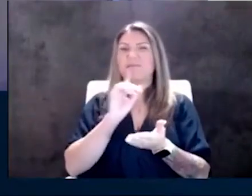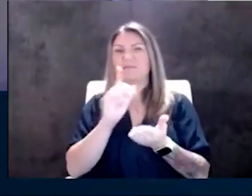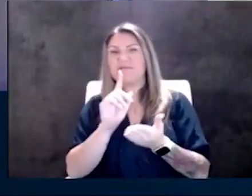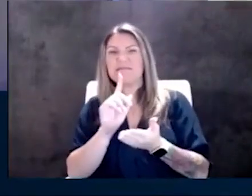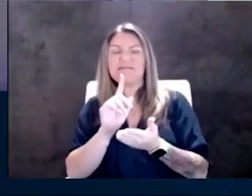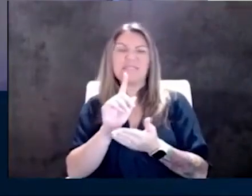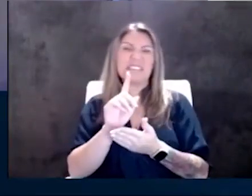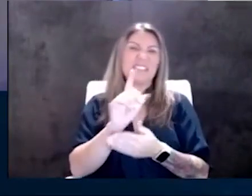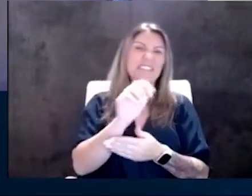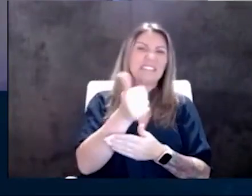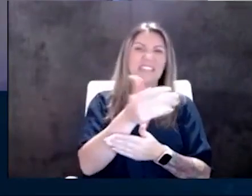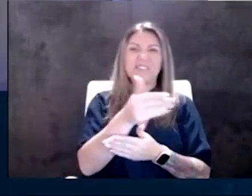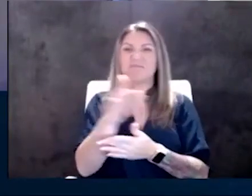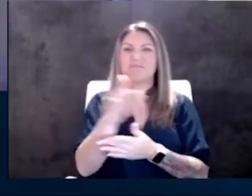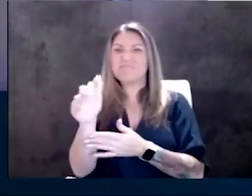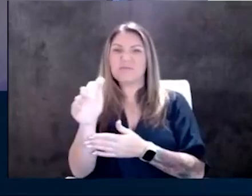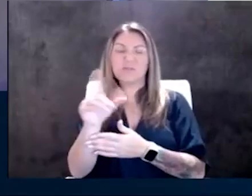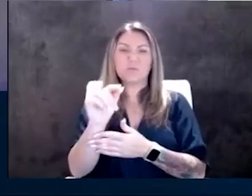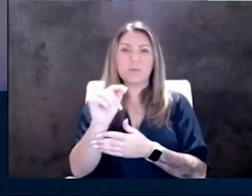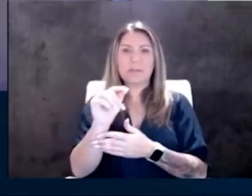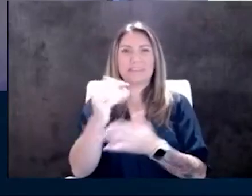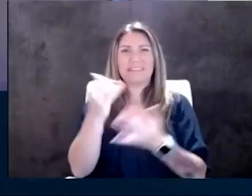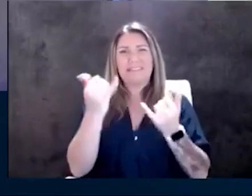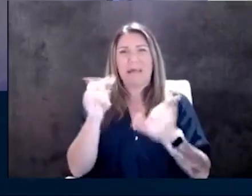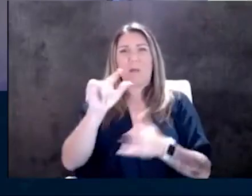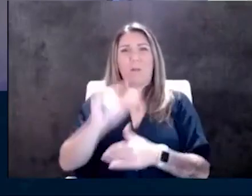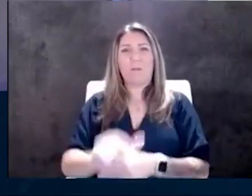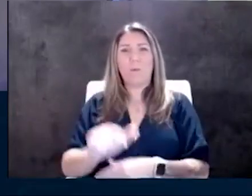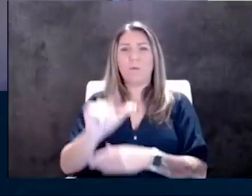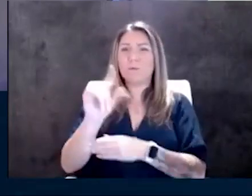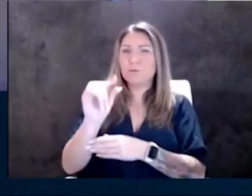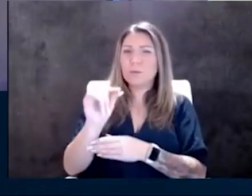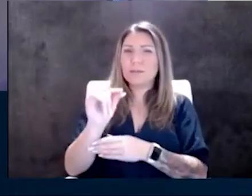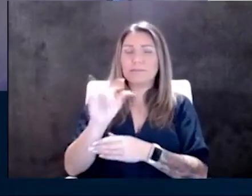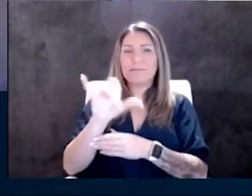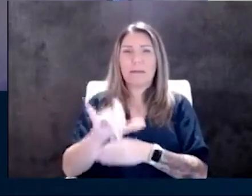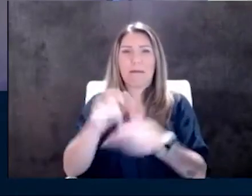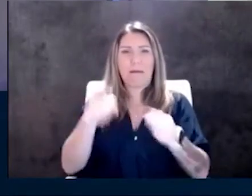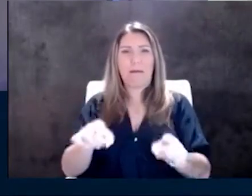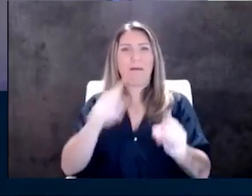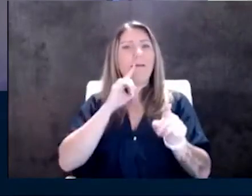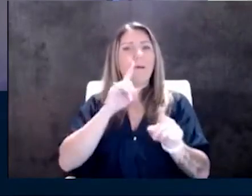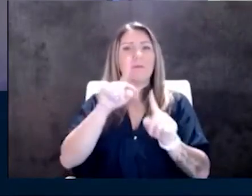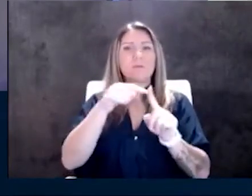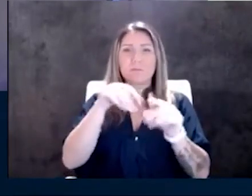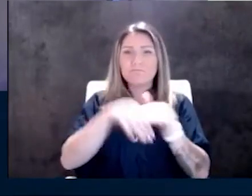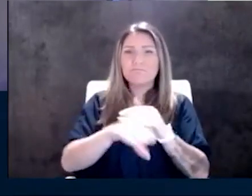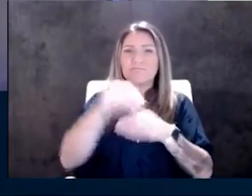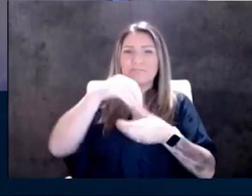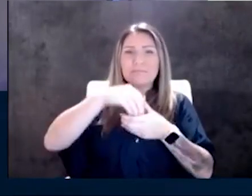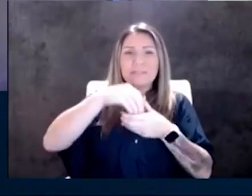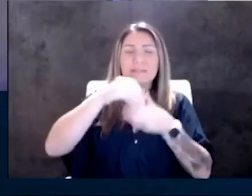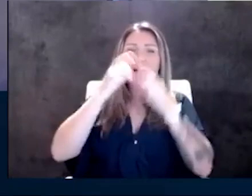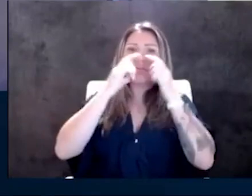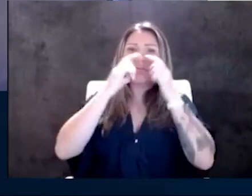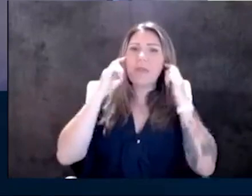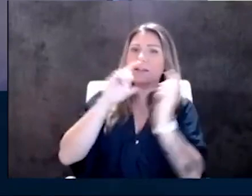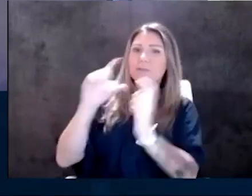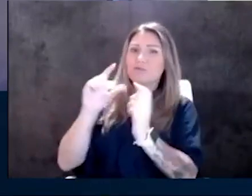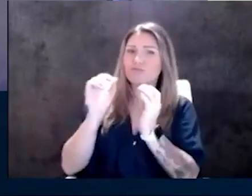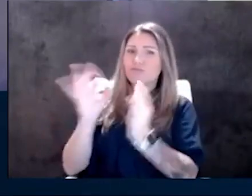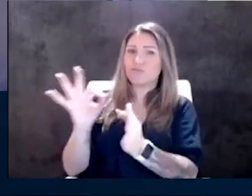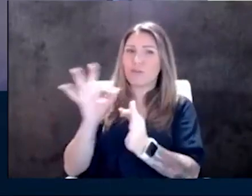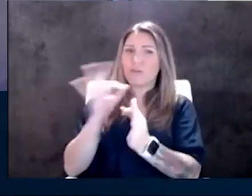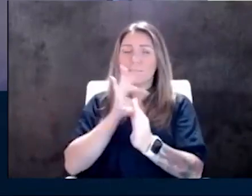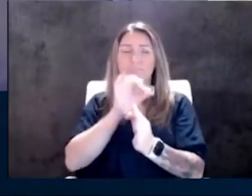going to be what happens when people take their masks off. They go inside, and how well we do. I'd love to see mask mandates